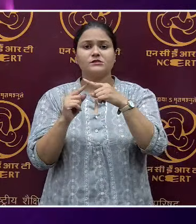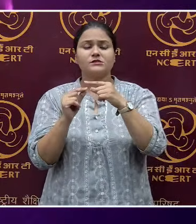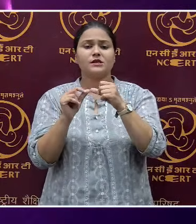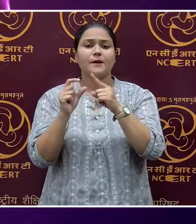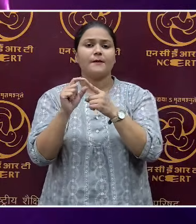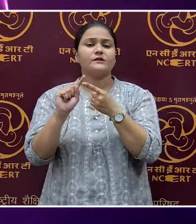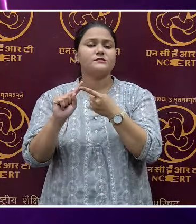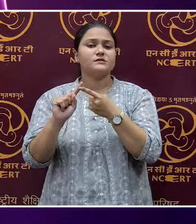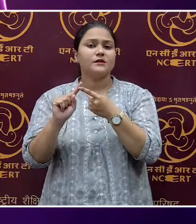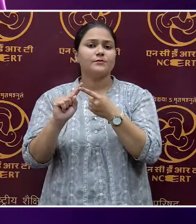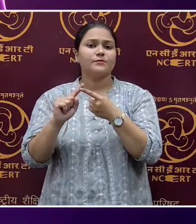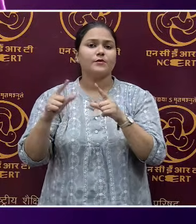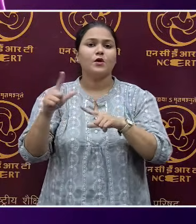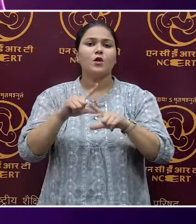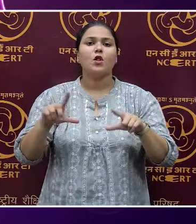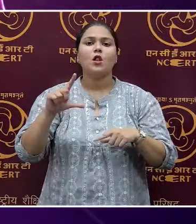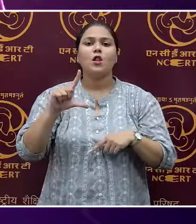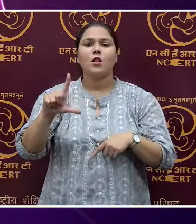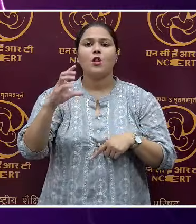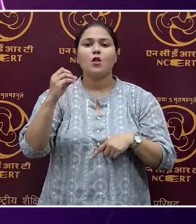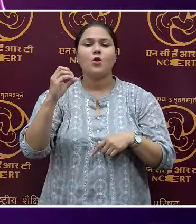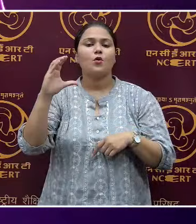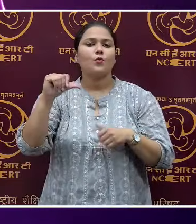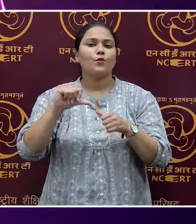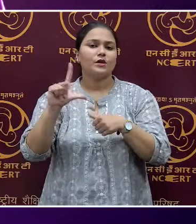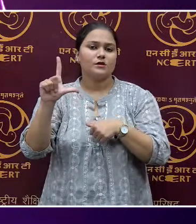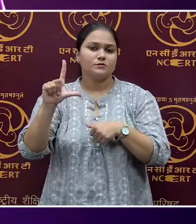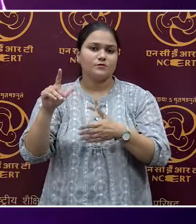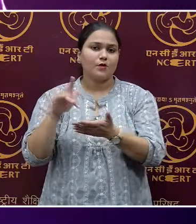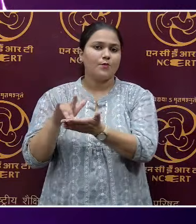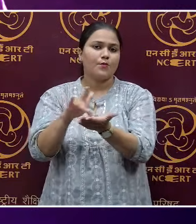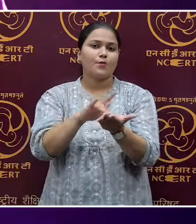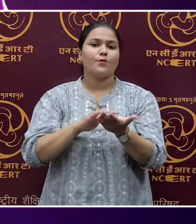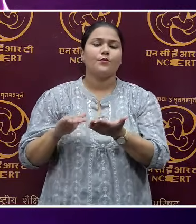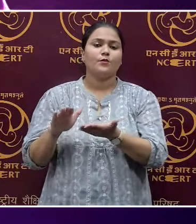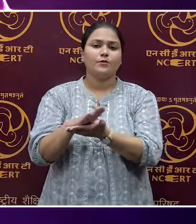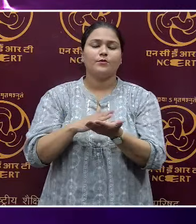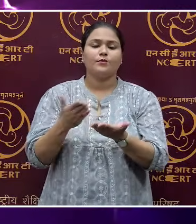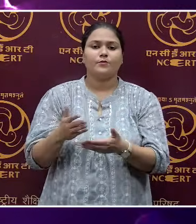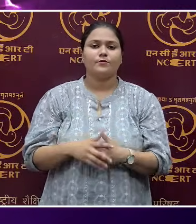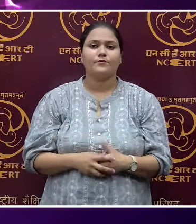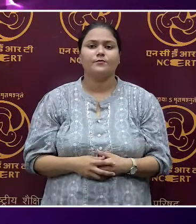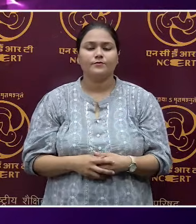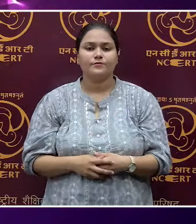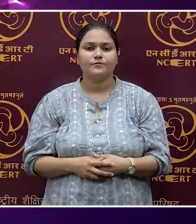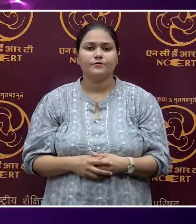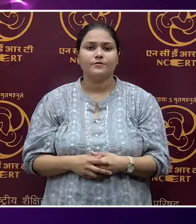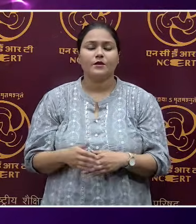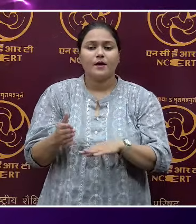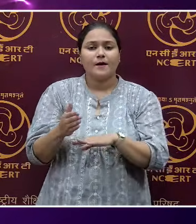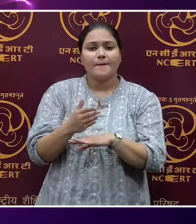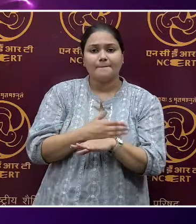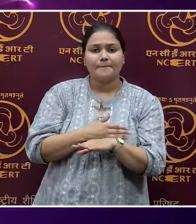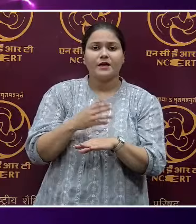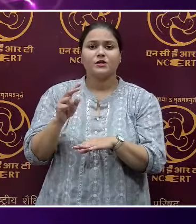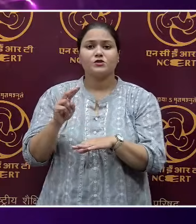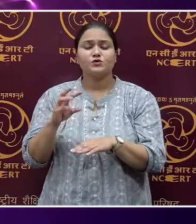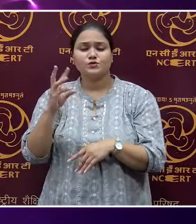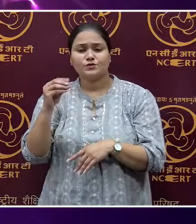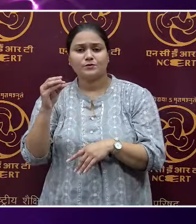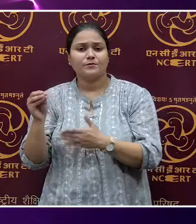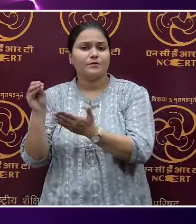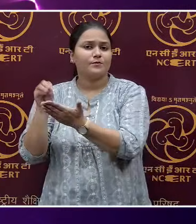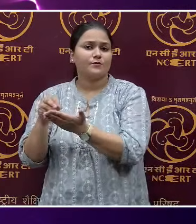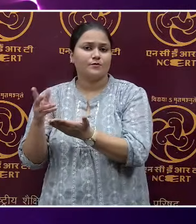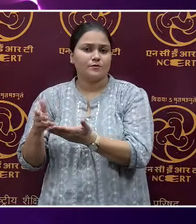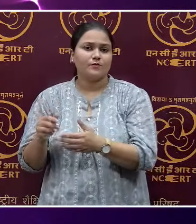stores the dynamic variables. The dynamic variables means the variable that we already assigned the value. Okay.